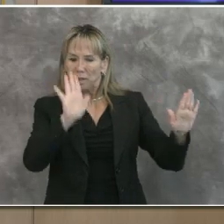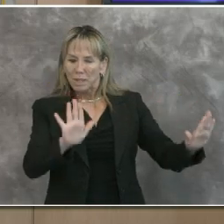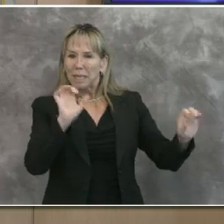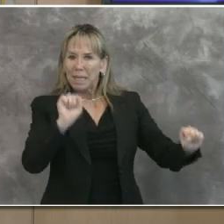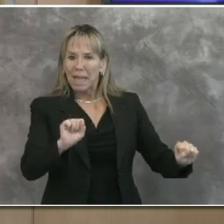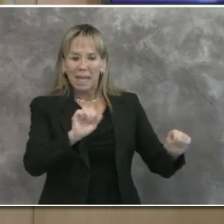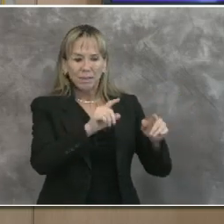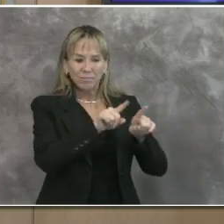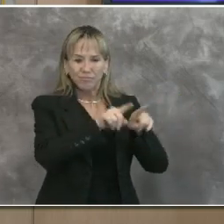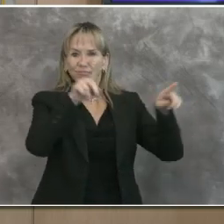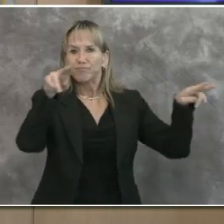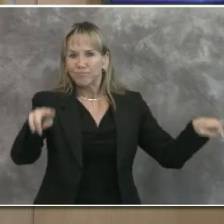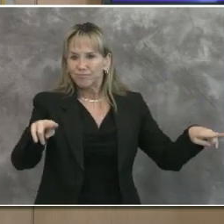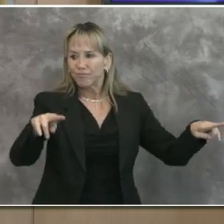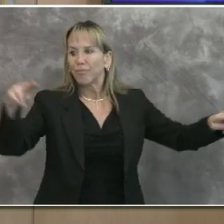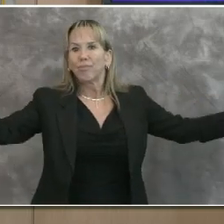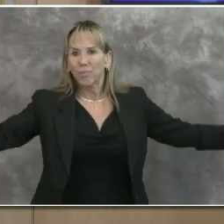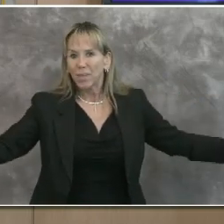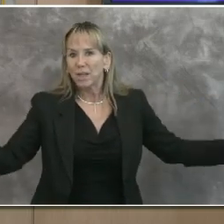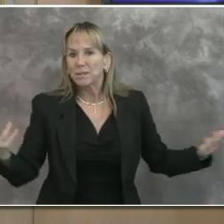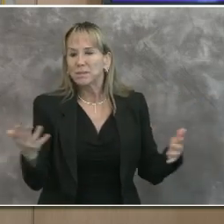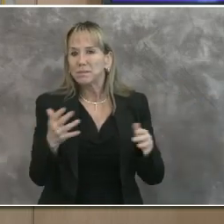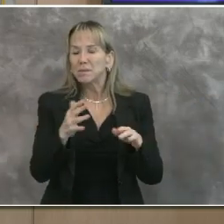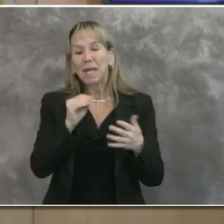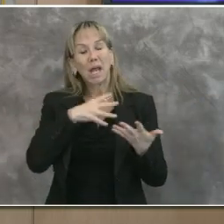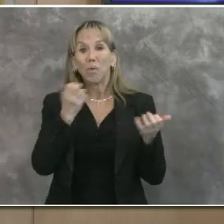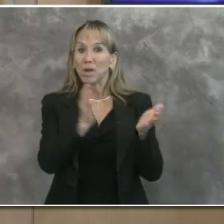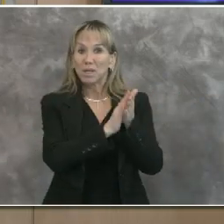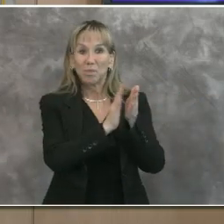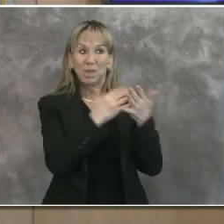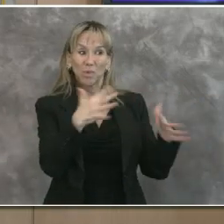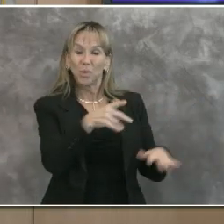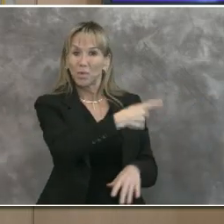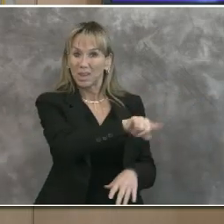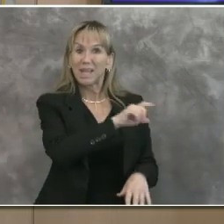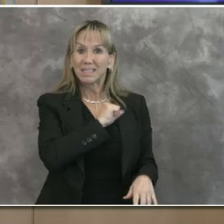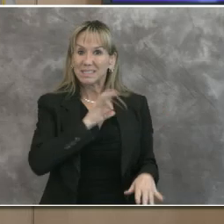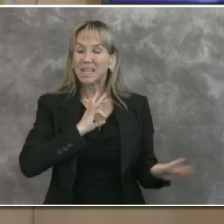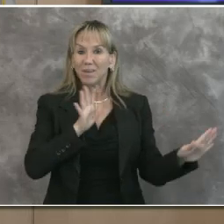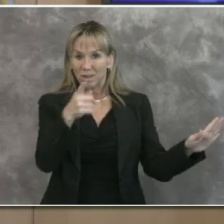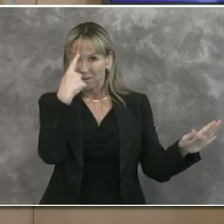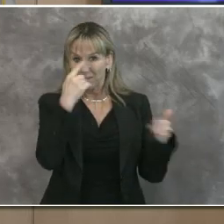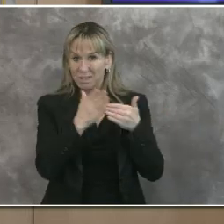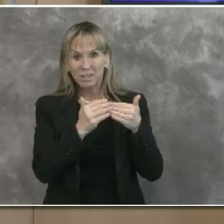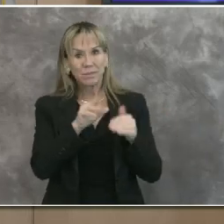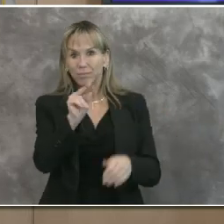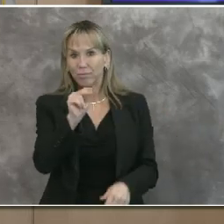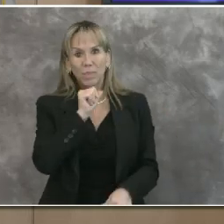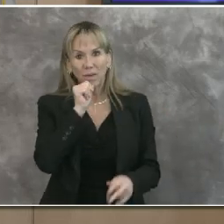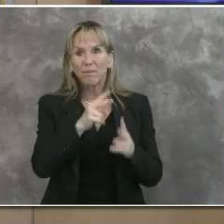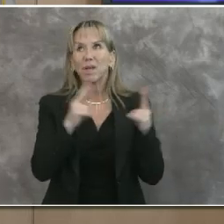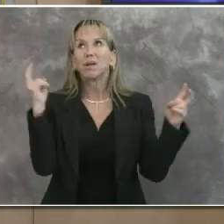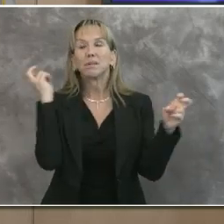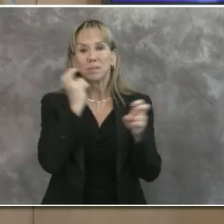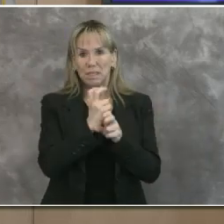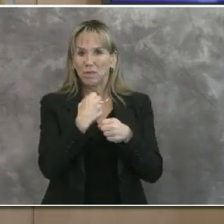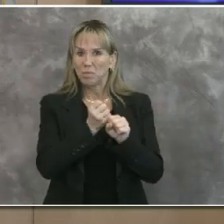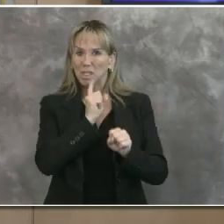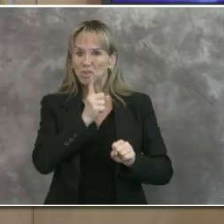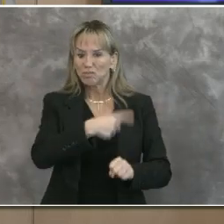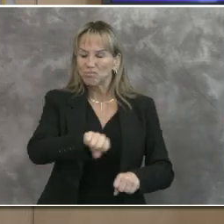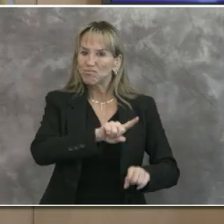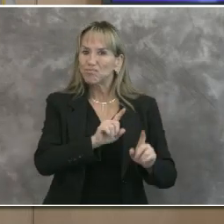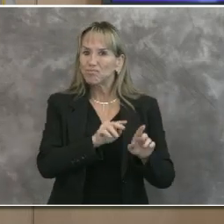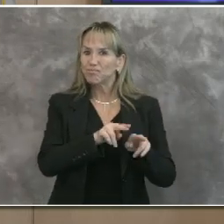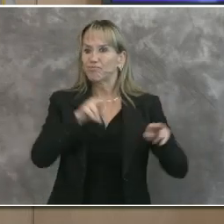physical distancing. And I want to commend the staff that are down there because this is a very difficult task. And to put them in there in